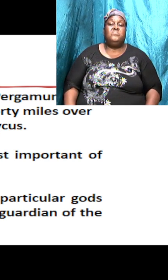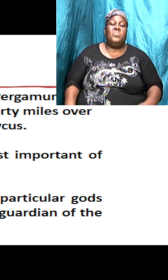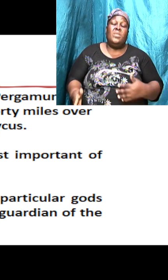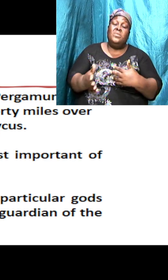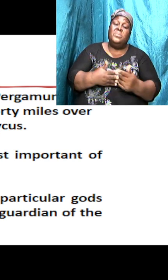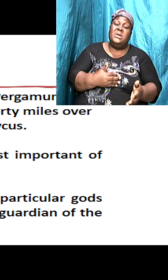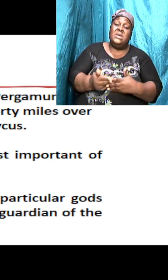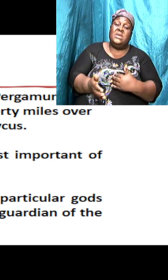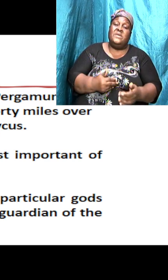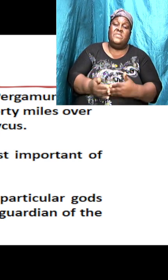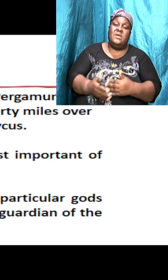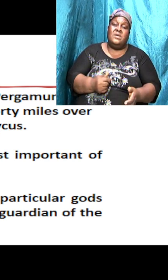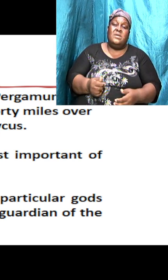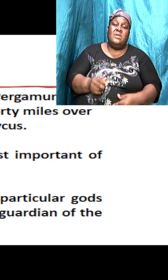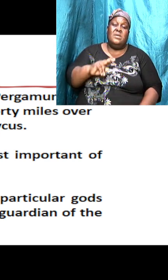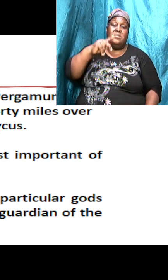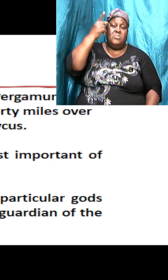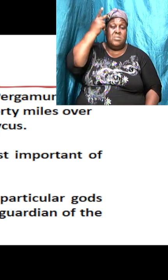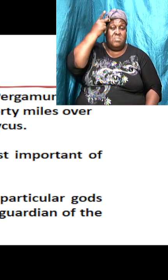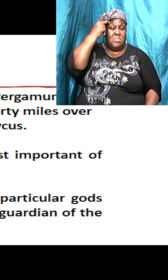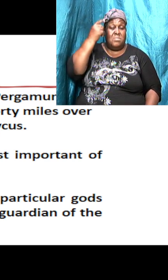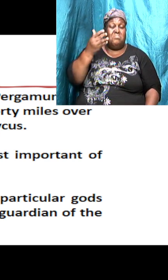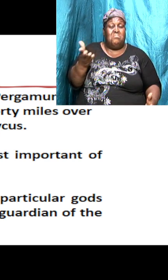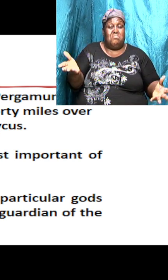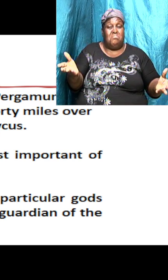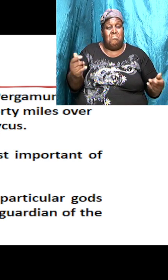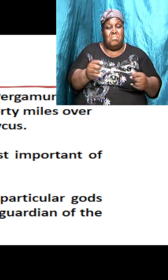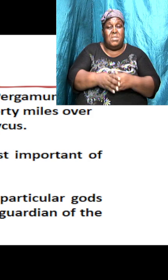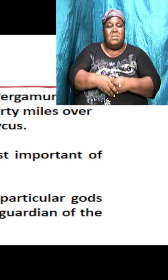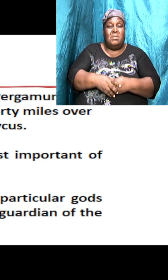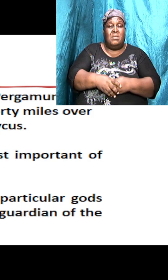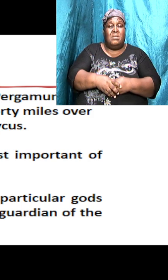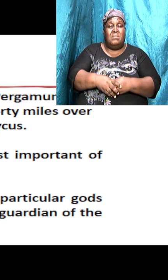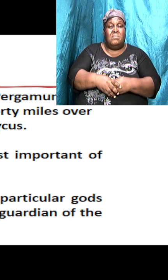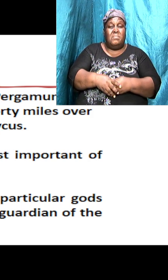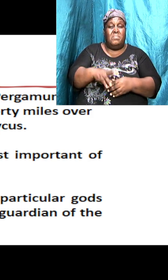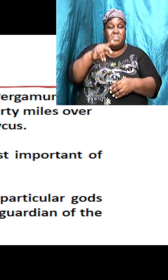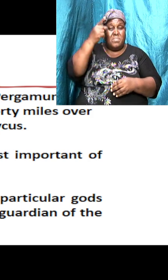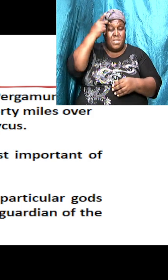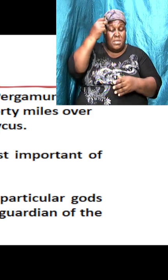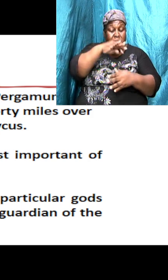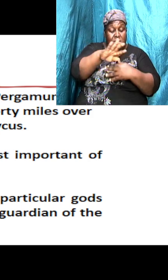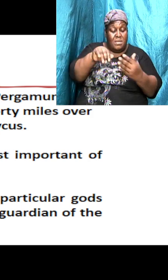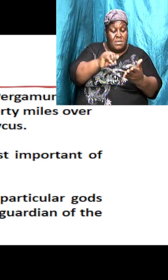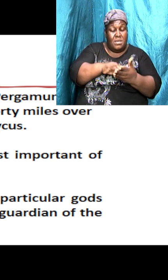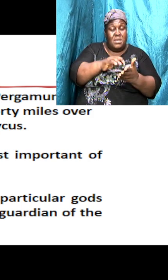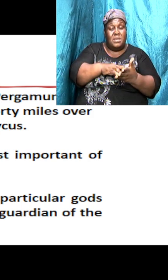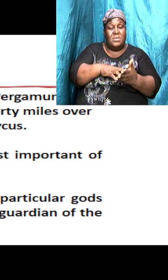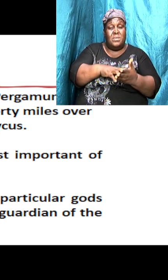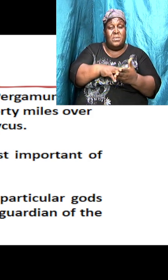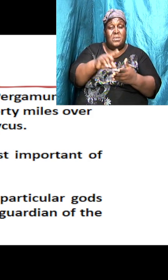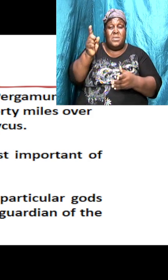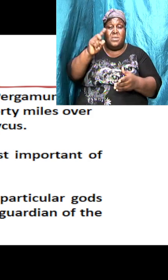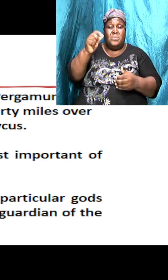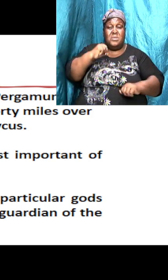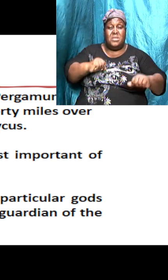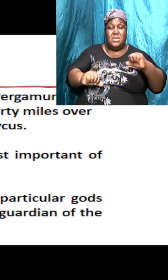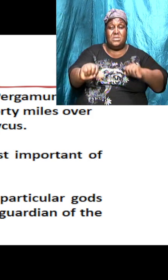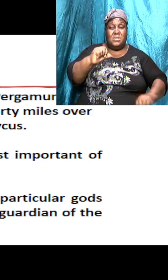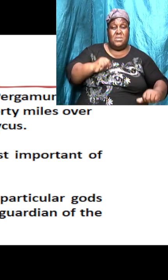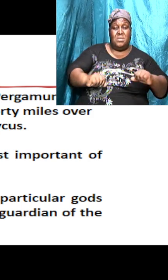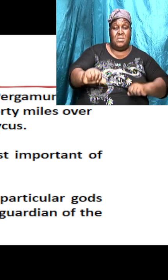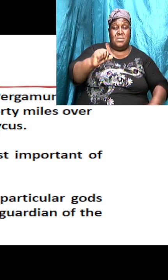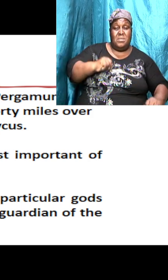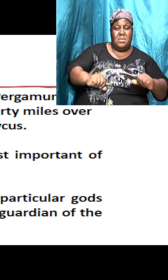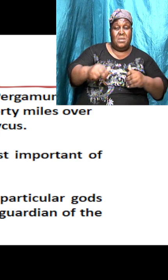is a metropolis, whether it is a political center where there is activities of the